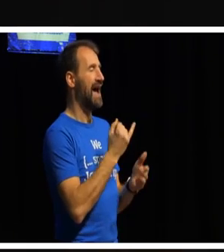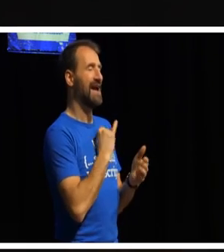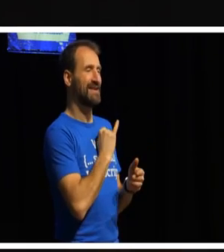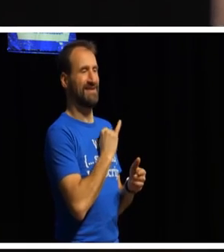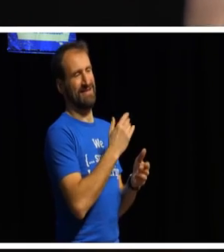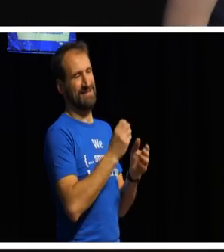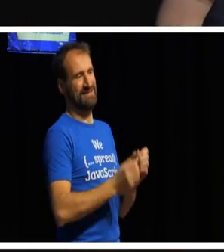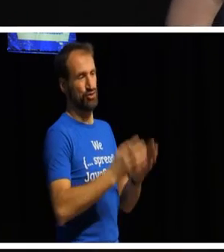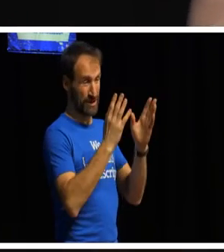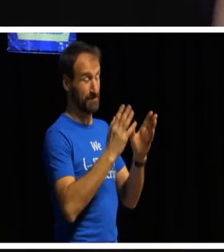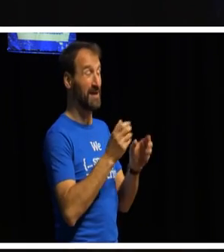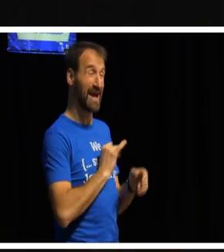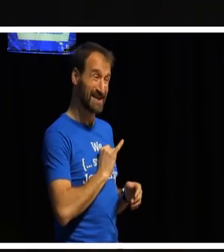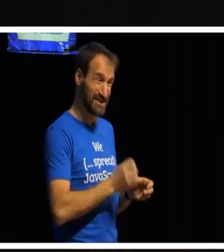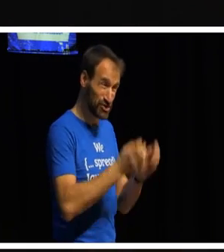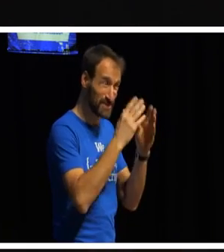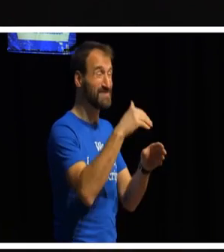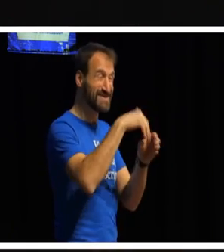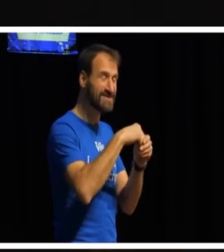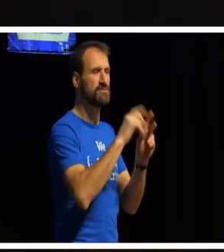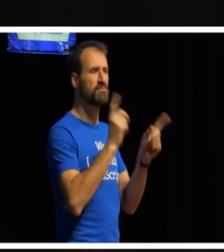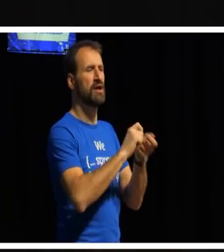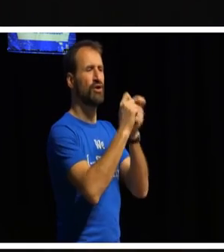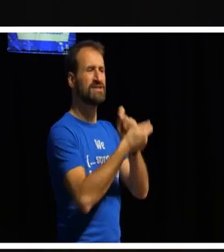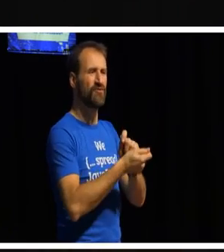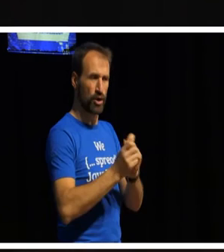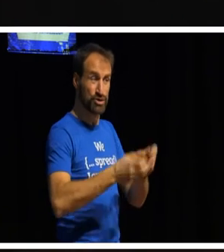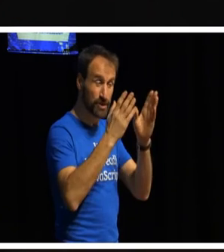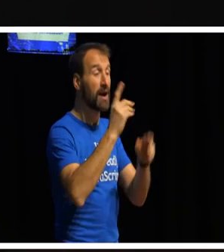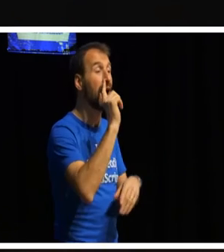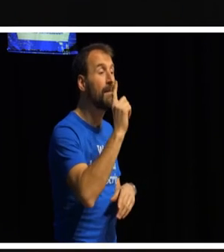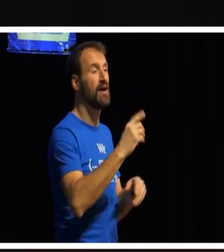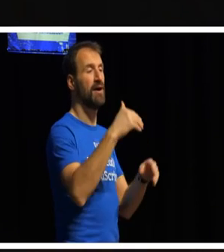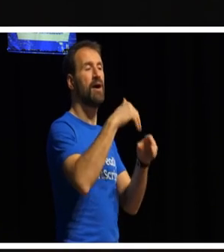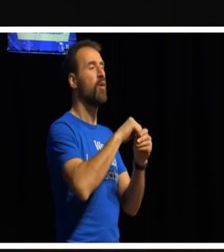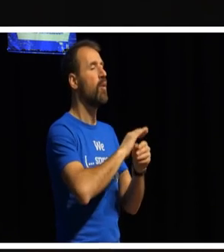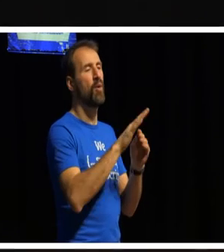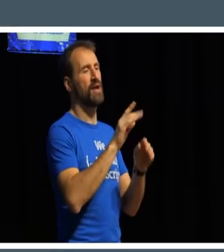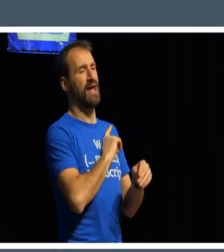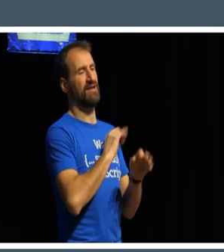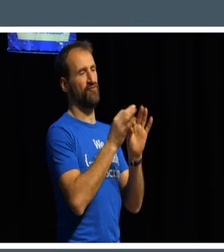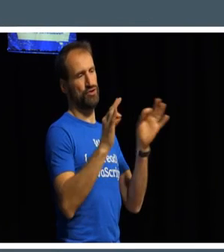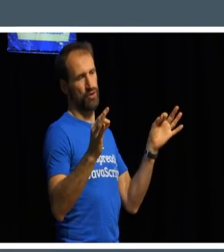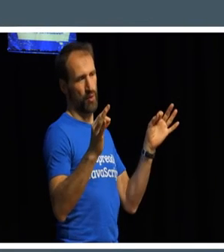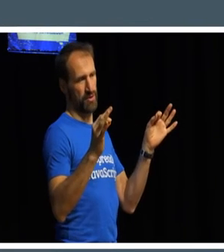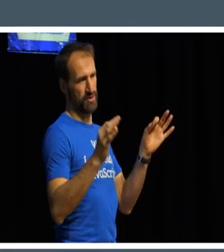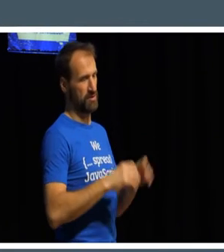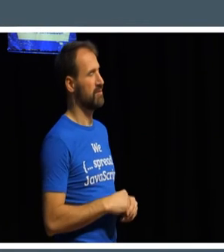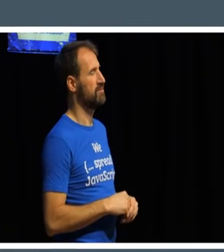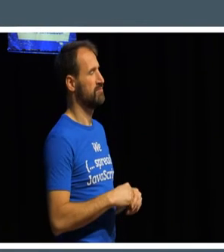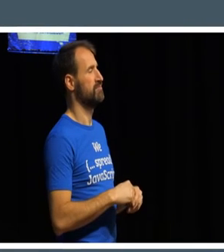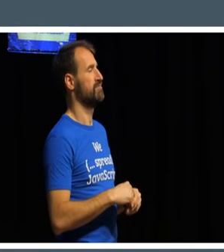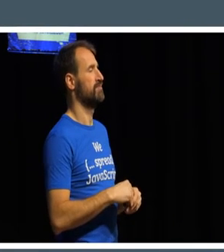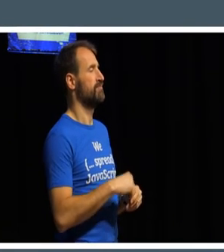has like no functions passed in. So you get a writable and a readable, and anything you send to the writable is just going to pop out the other end on